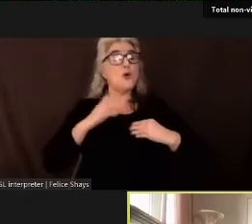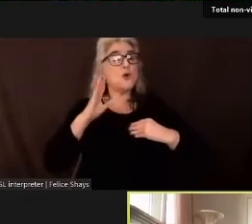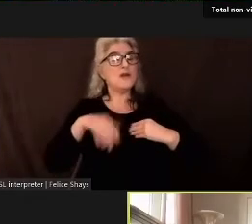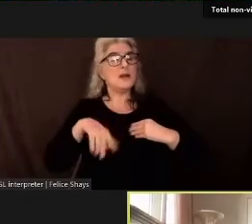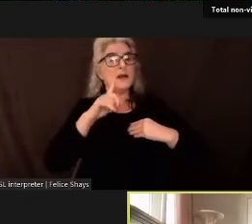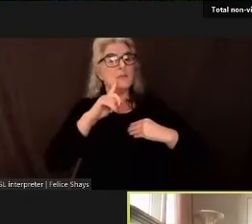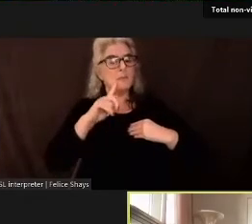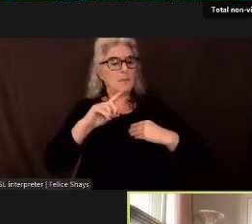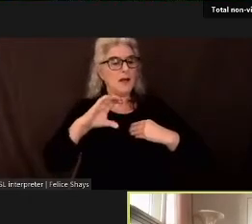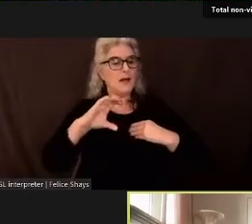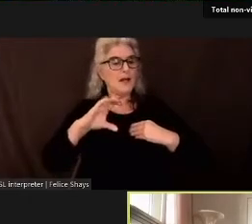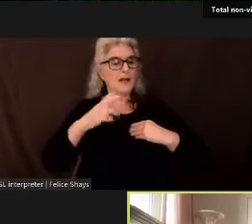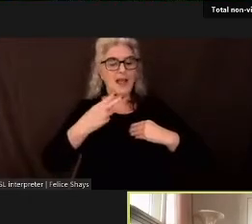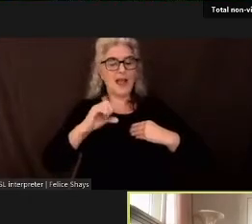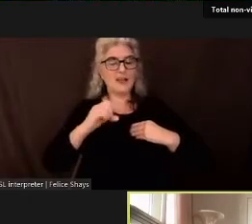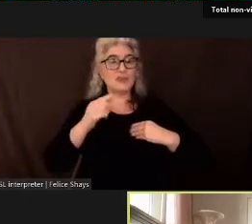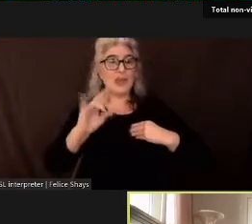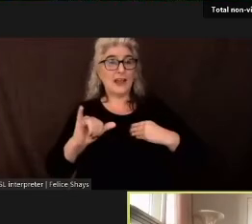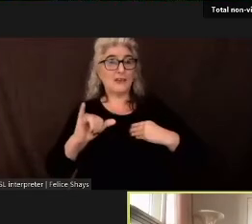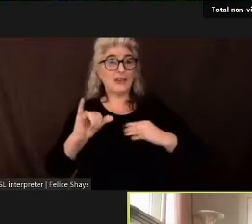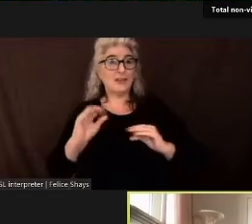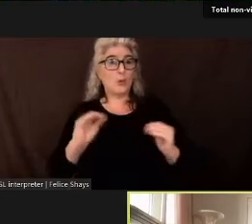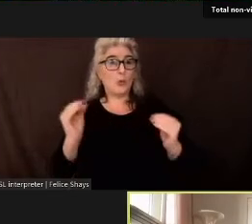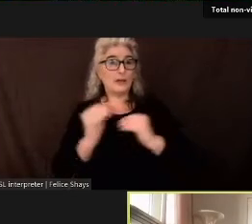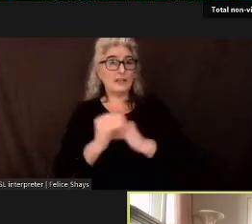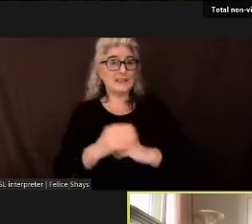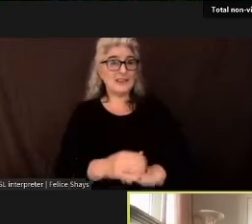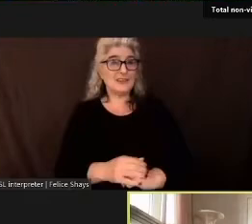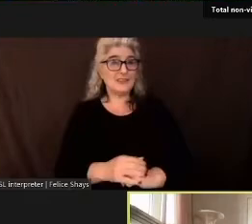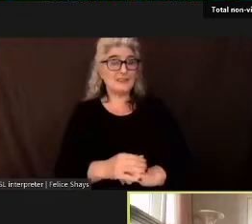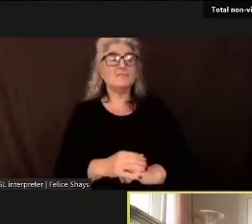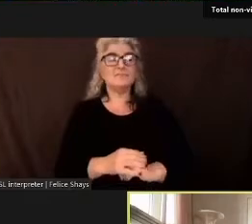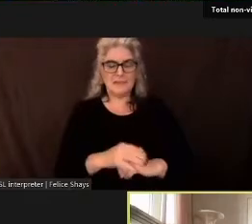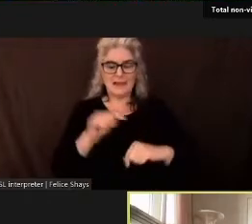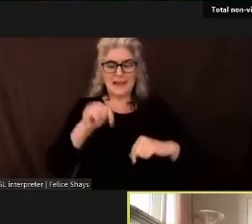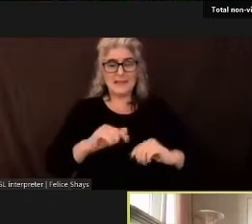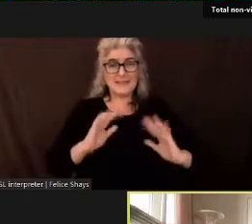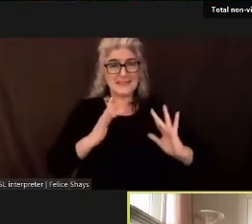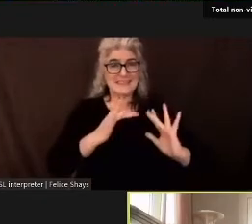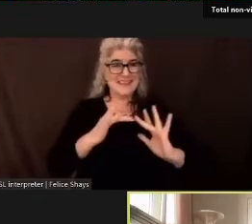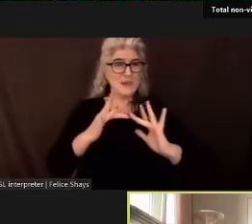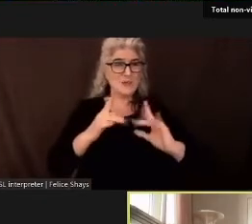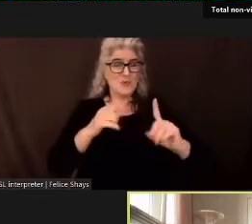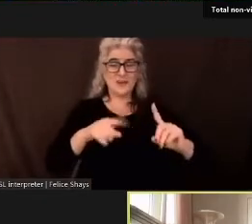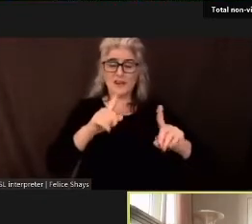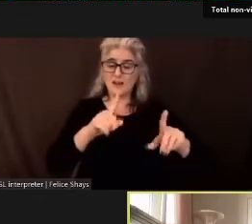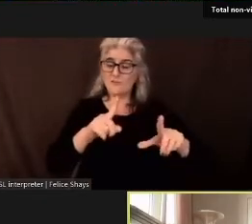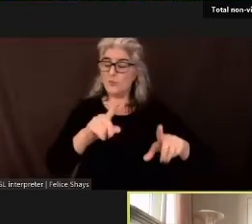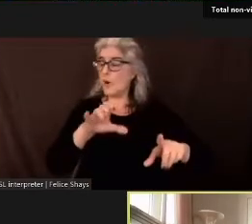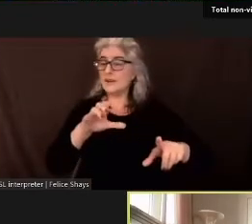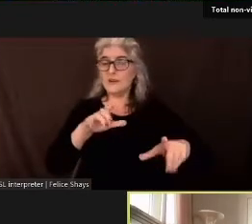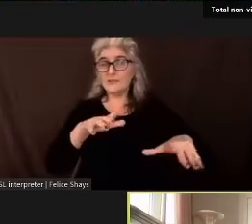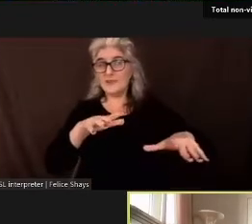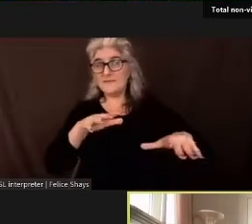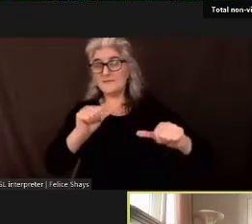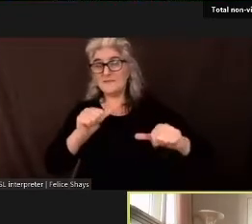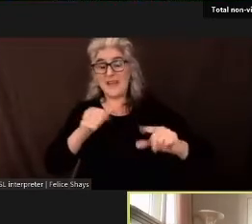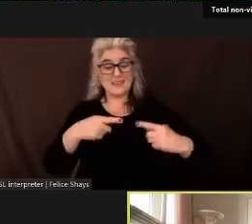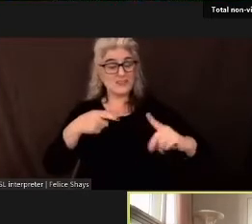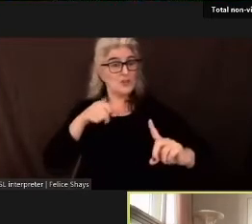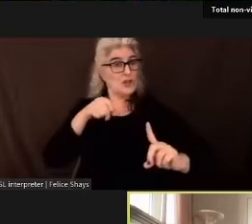environmental organization. This network of 100 fast charging stations